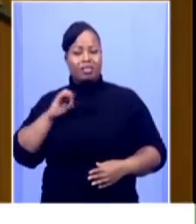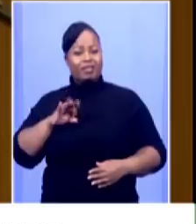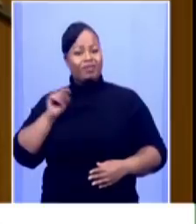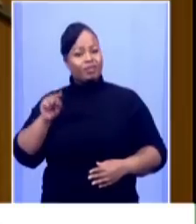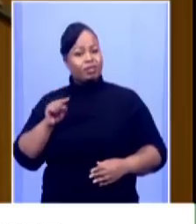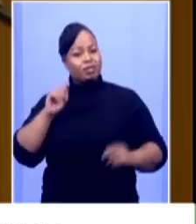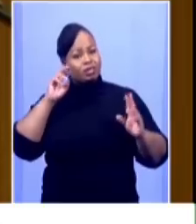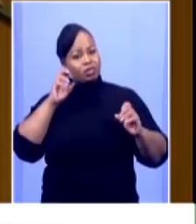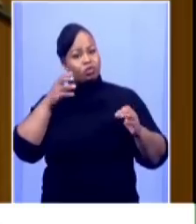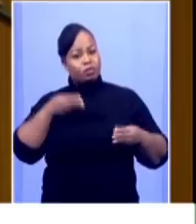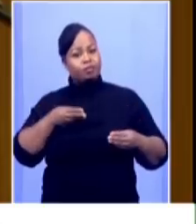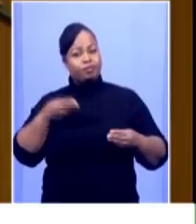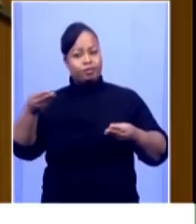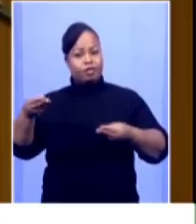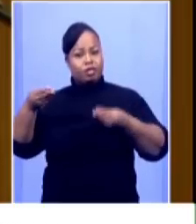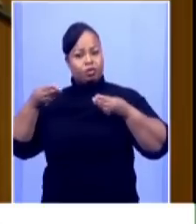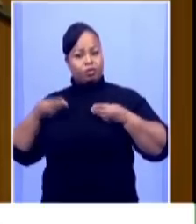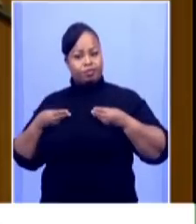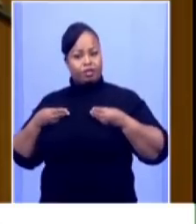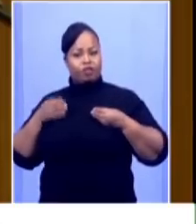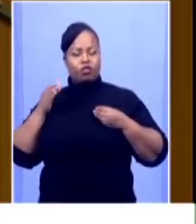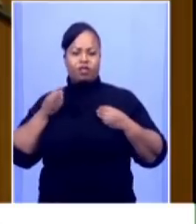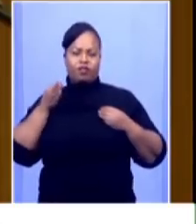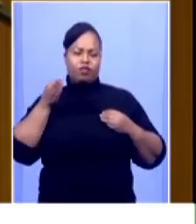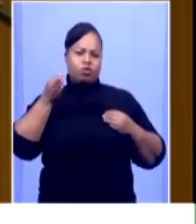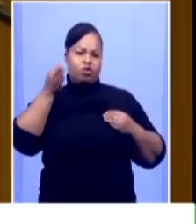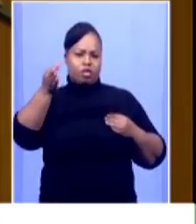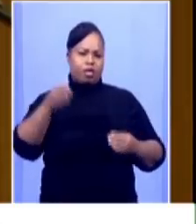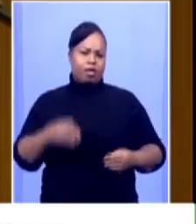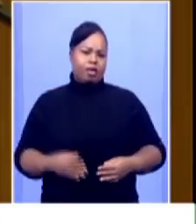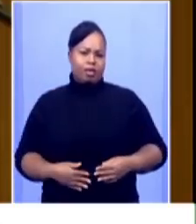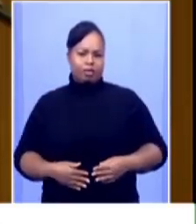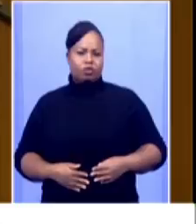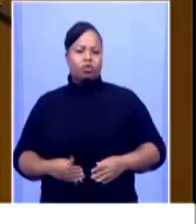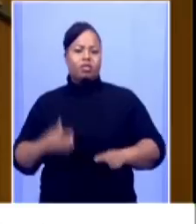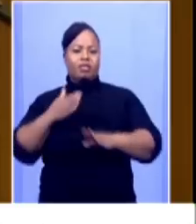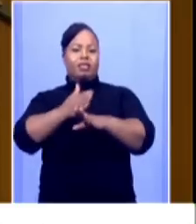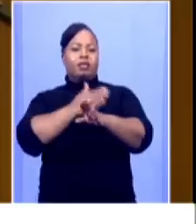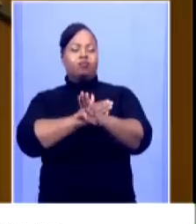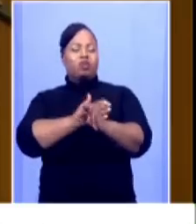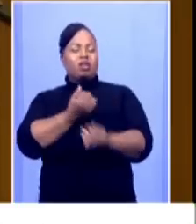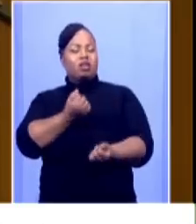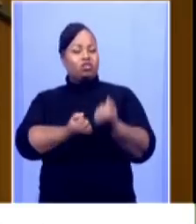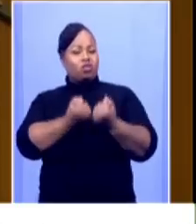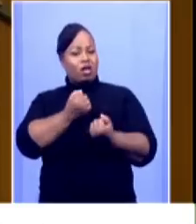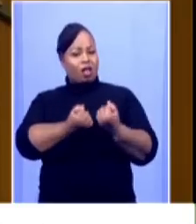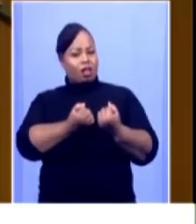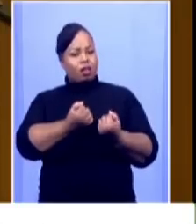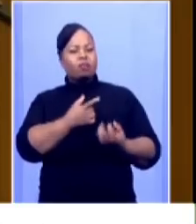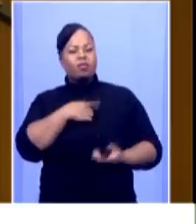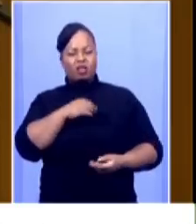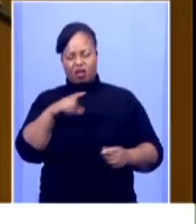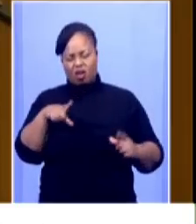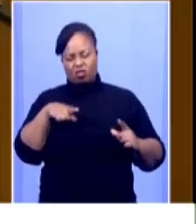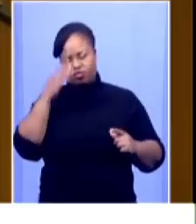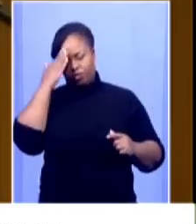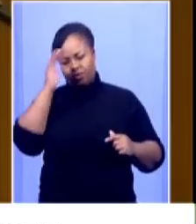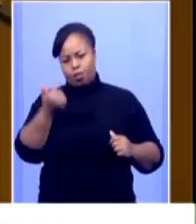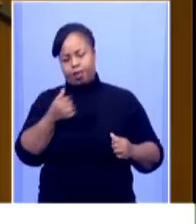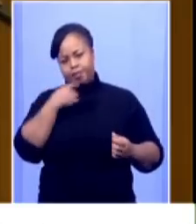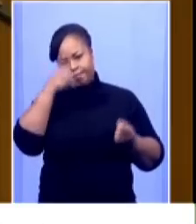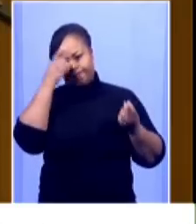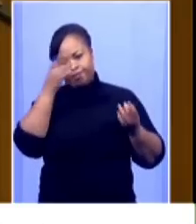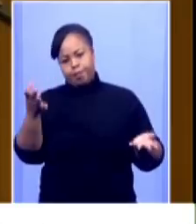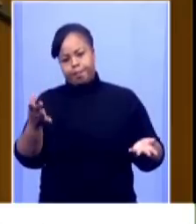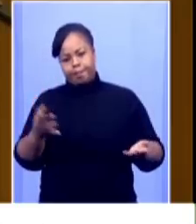be handed to me in future, the pre-trial aspect, that you know about it and